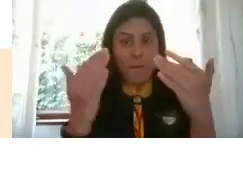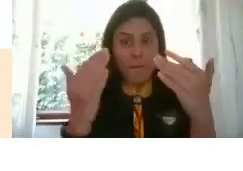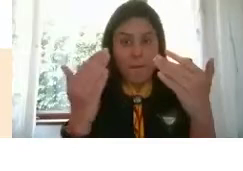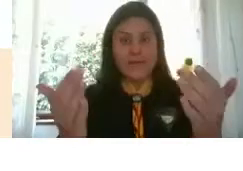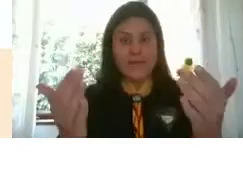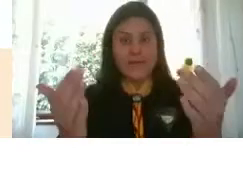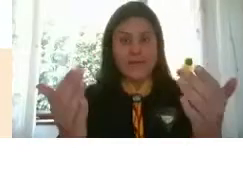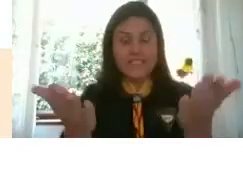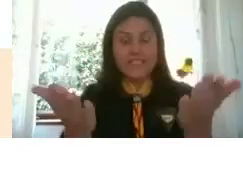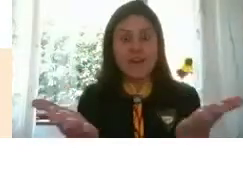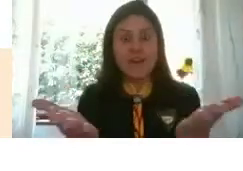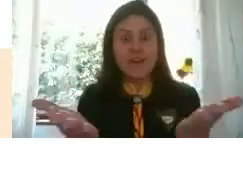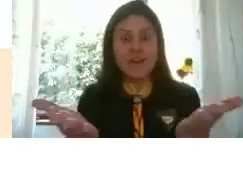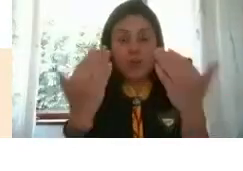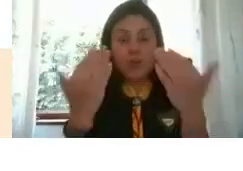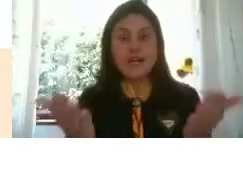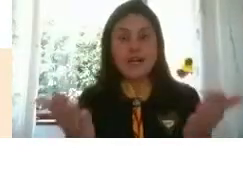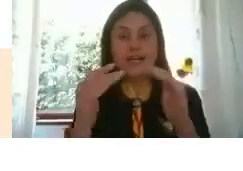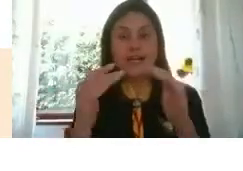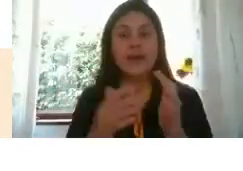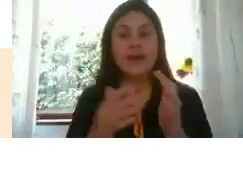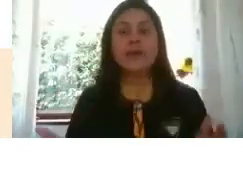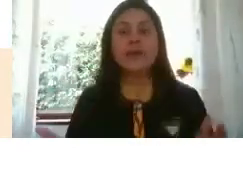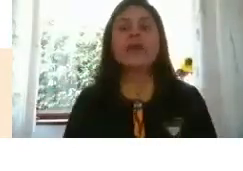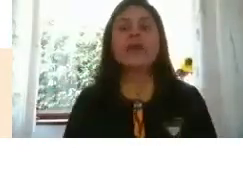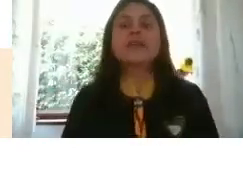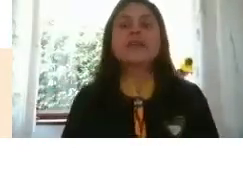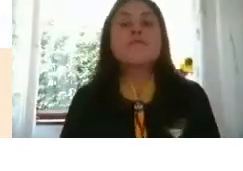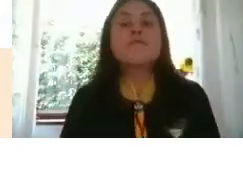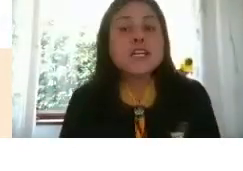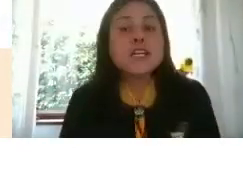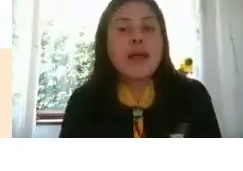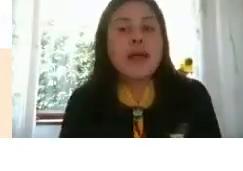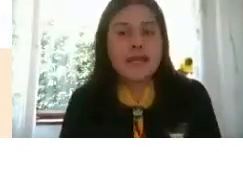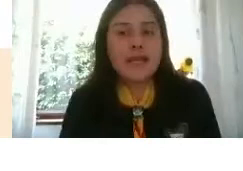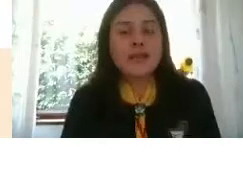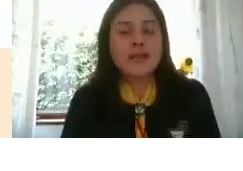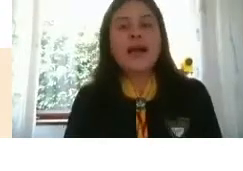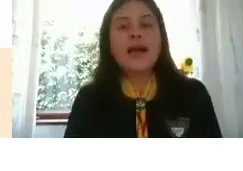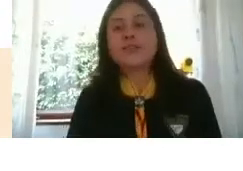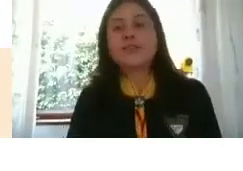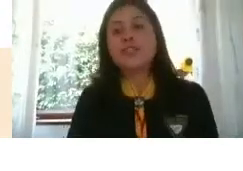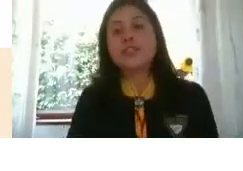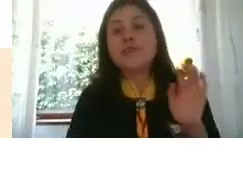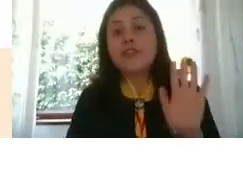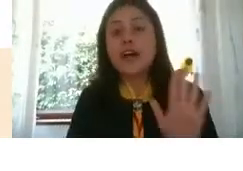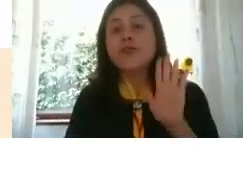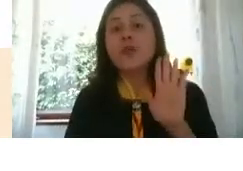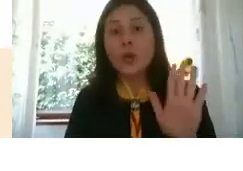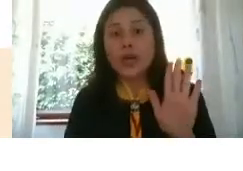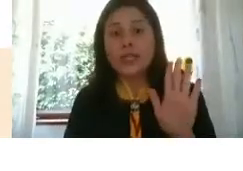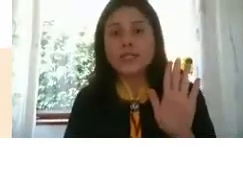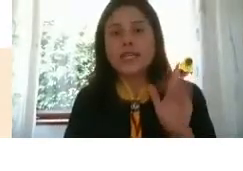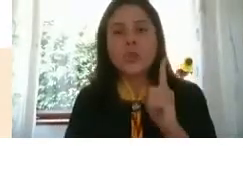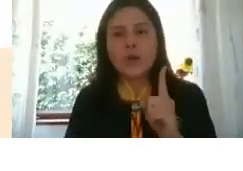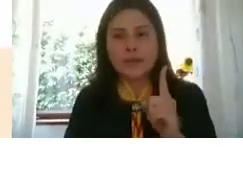also identifying when you see a spelling. It says finger spelling at a rate of